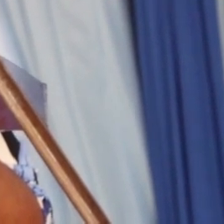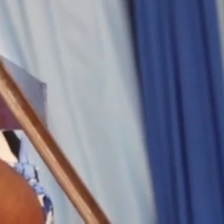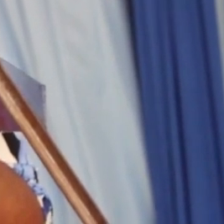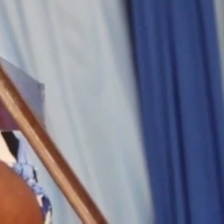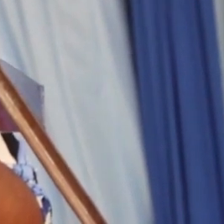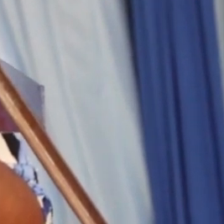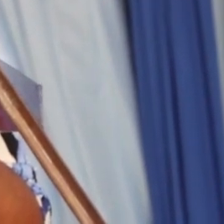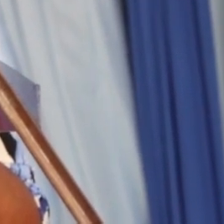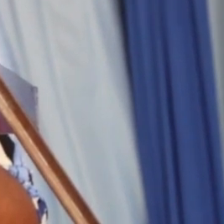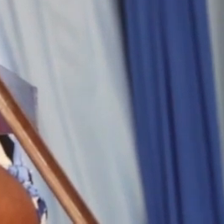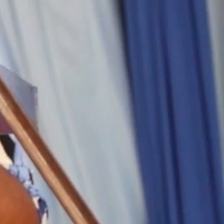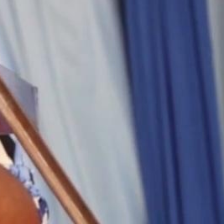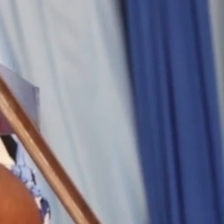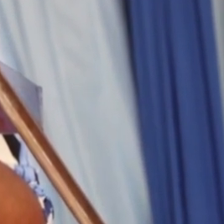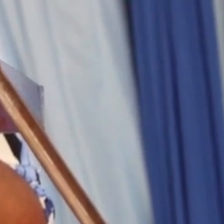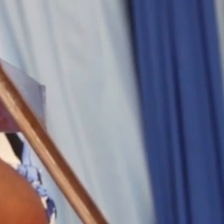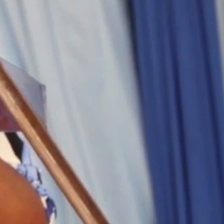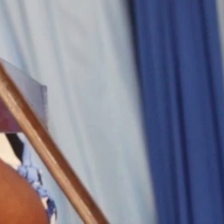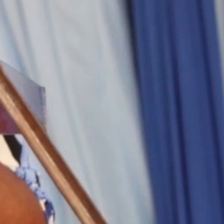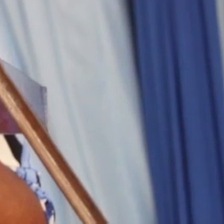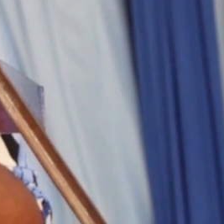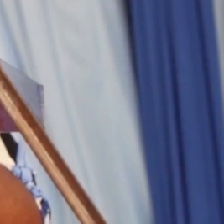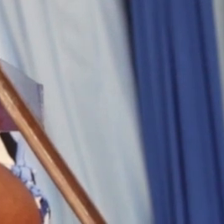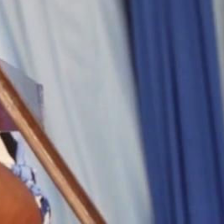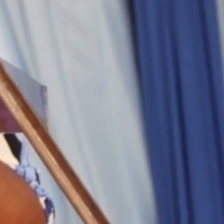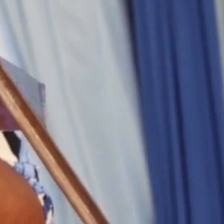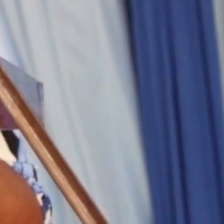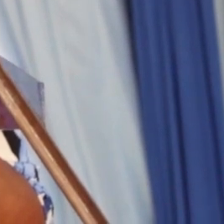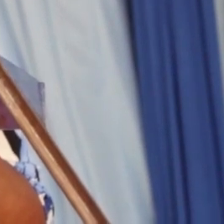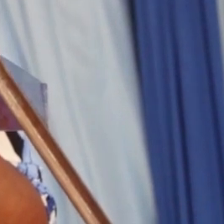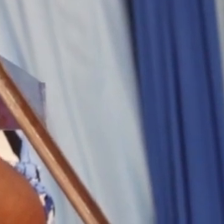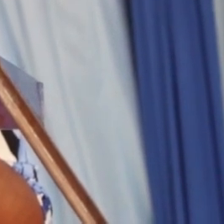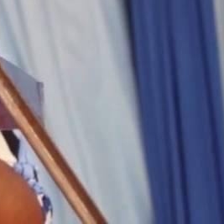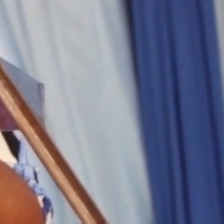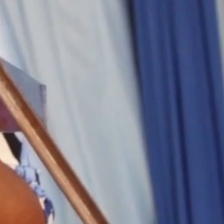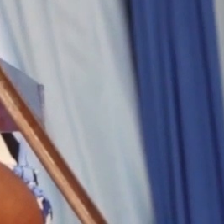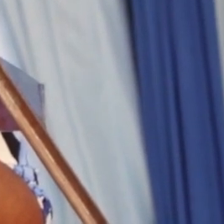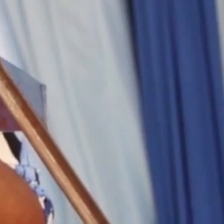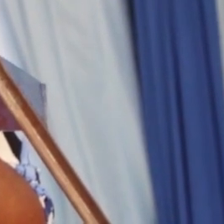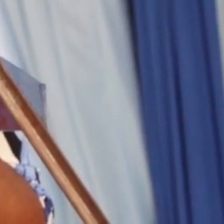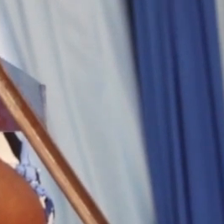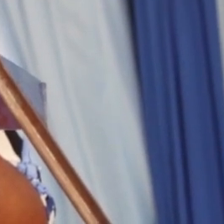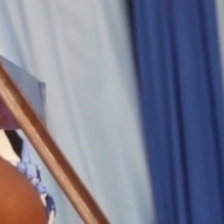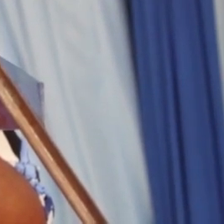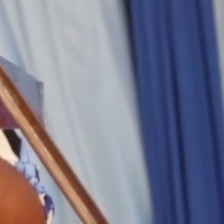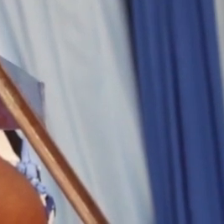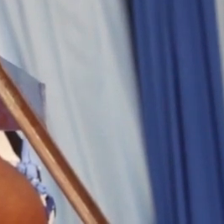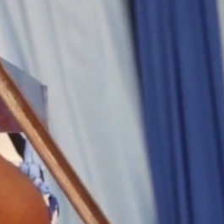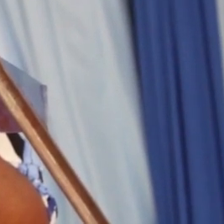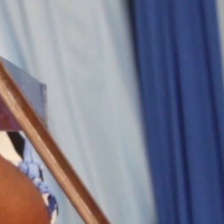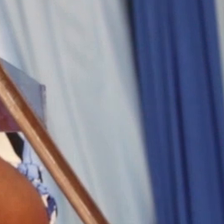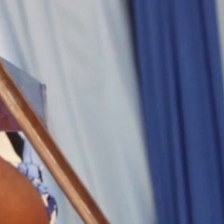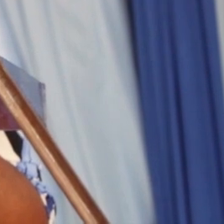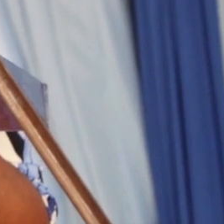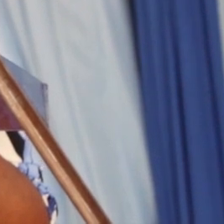life. Thank you for the peace that we enjoy in this country, O God. Thank you even for the privilege to worship you again